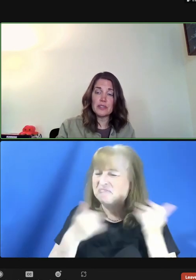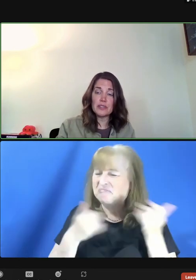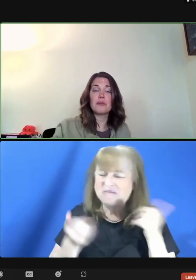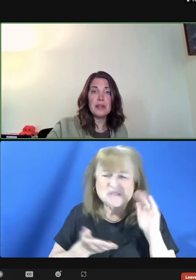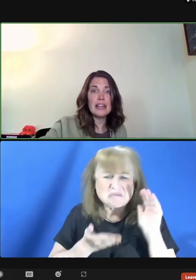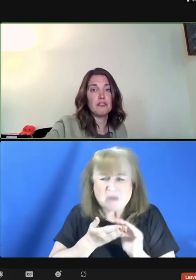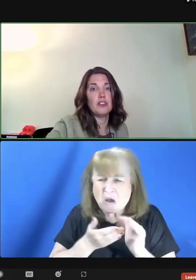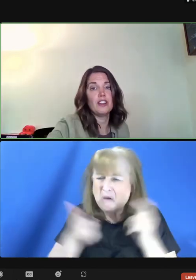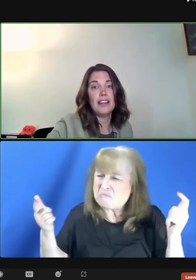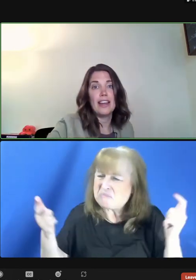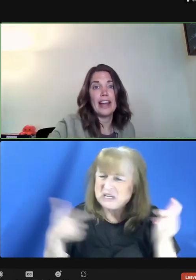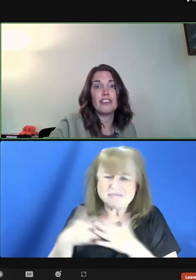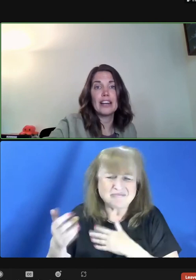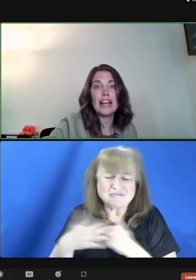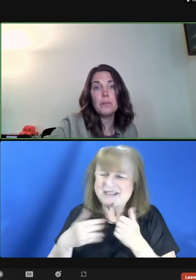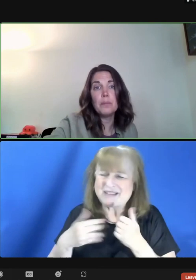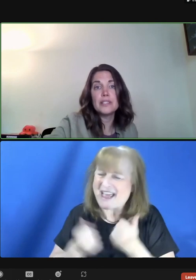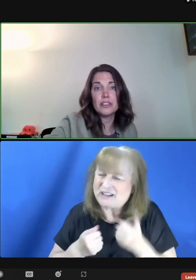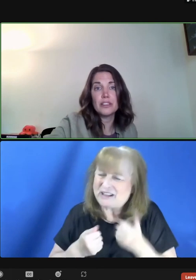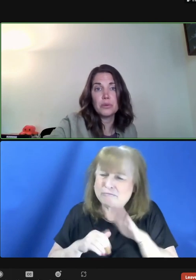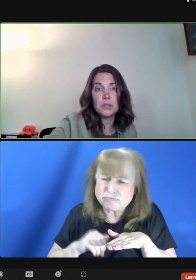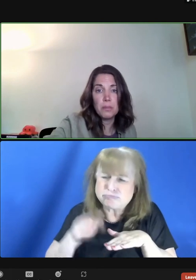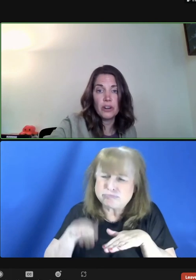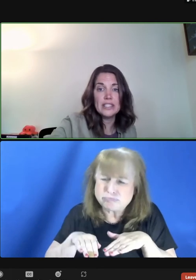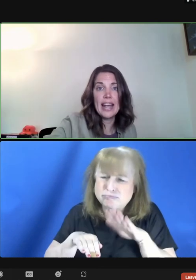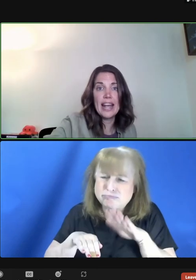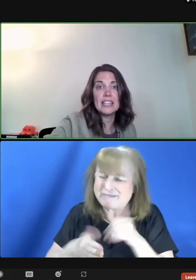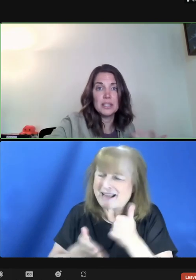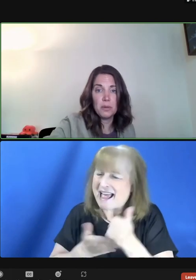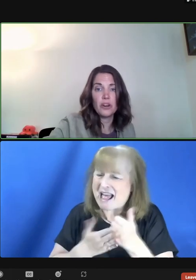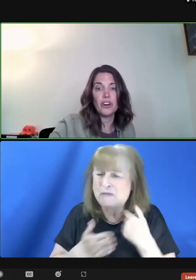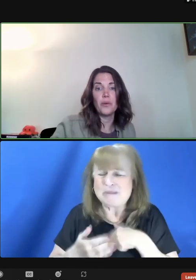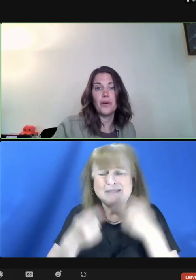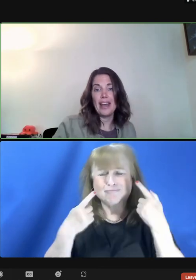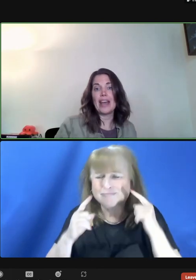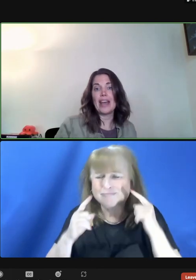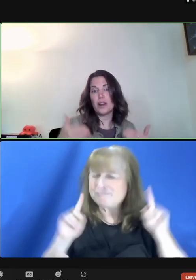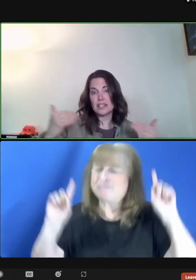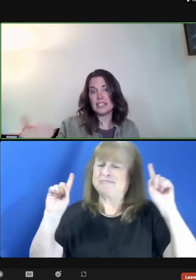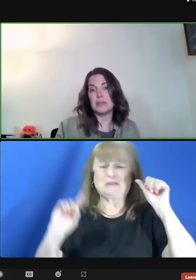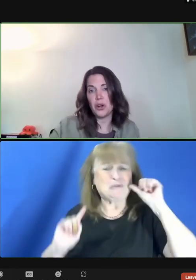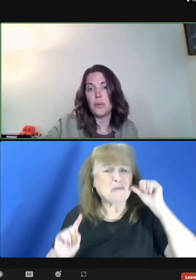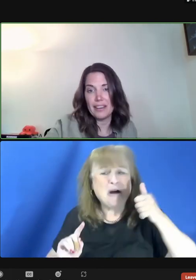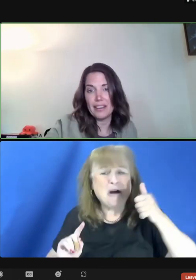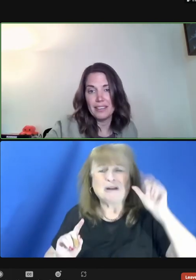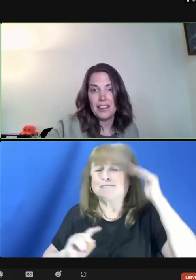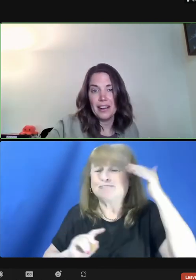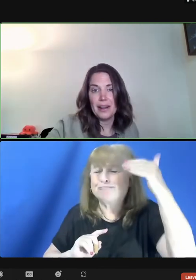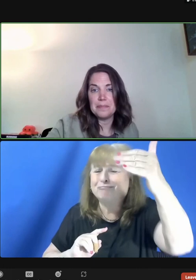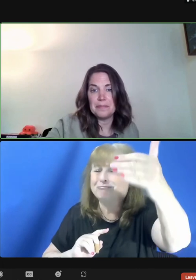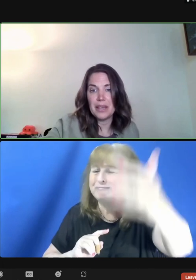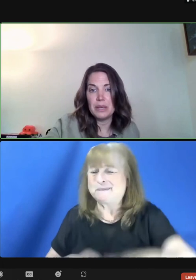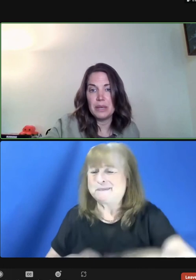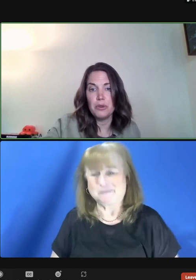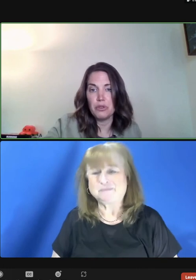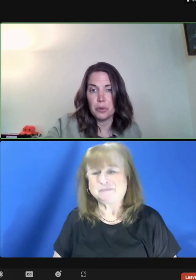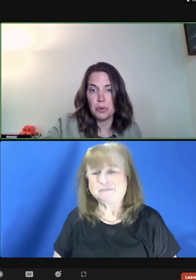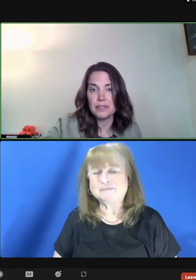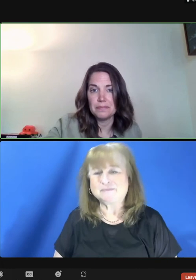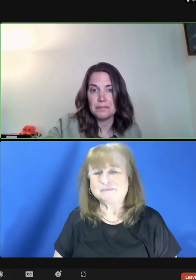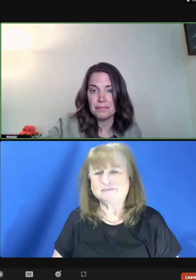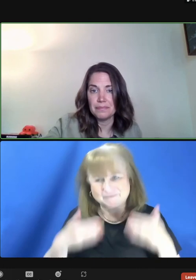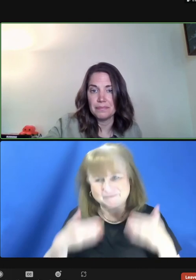They count and they're meaningful, and they're going to help us get through today and tomorrow, and wanting to keep going and